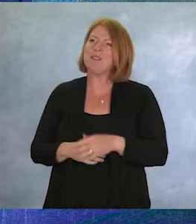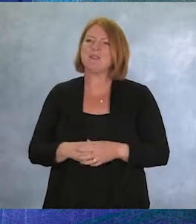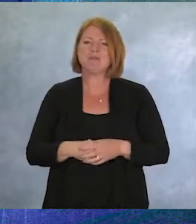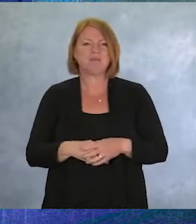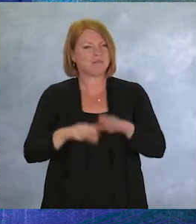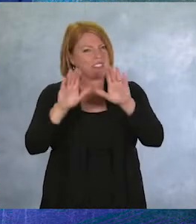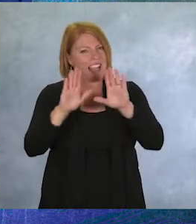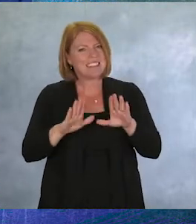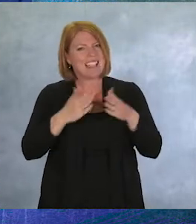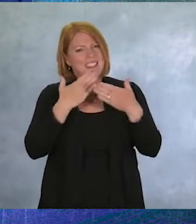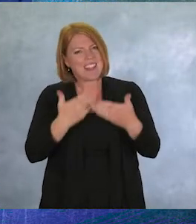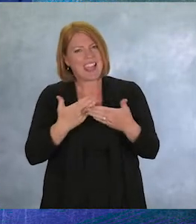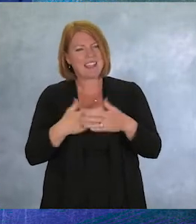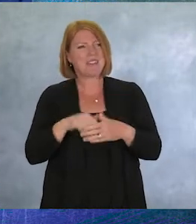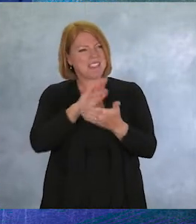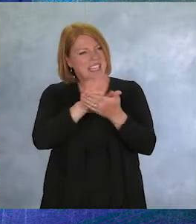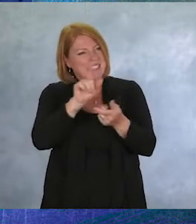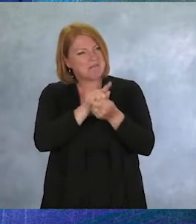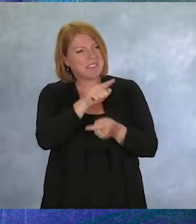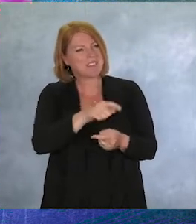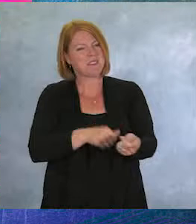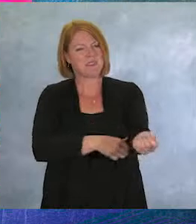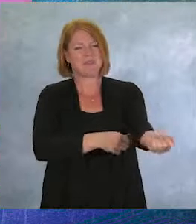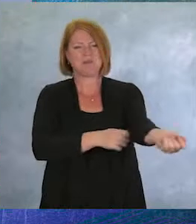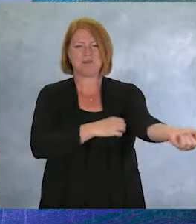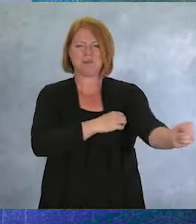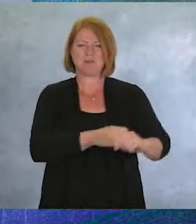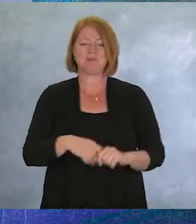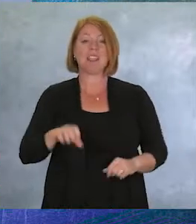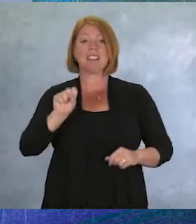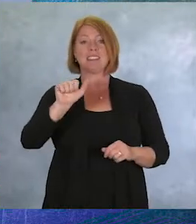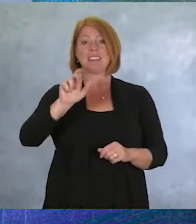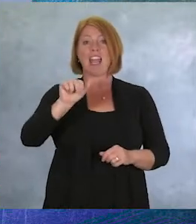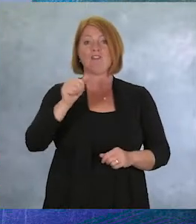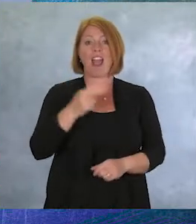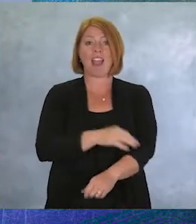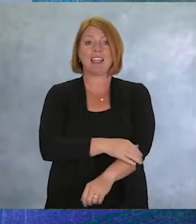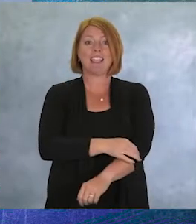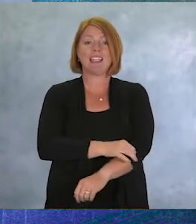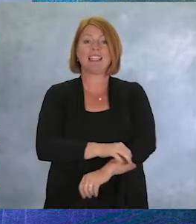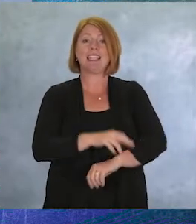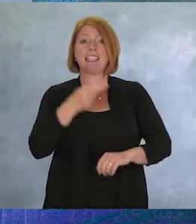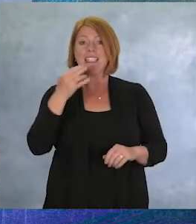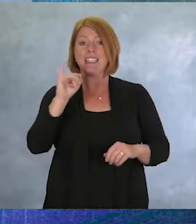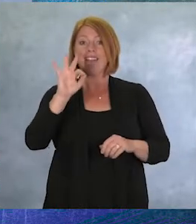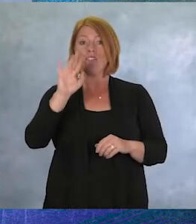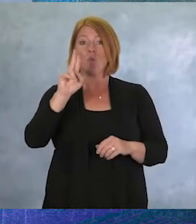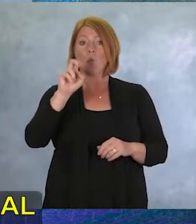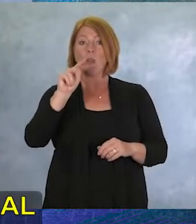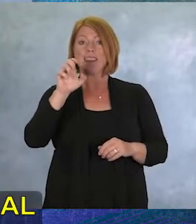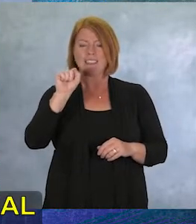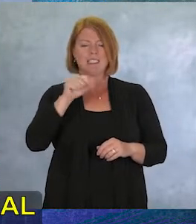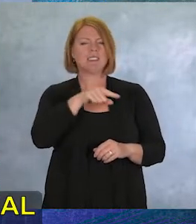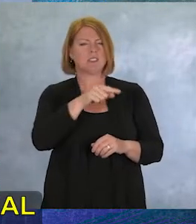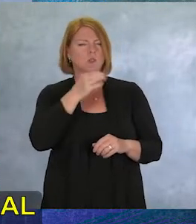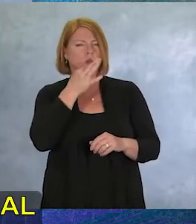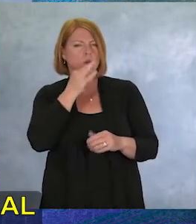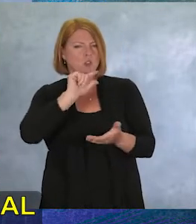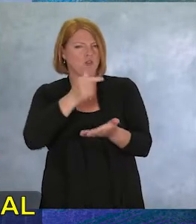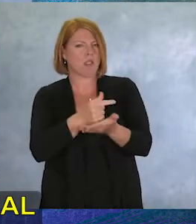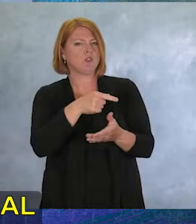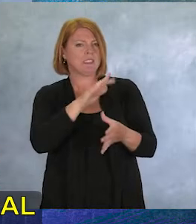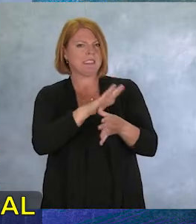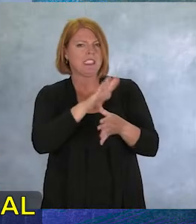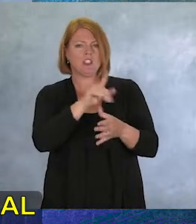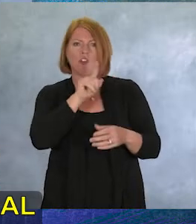you. Excellent. Thank you, Logan. Nice meeting you. Sarah Fuentes is a graduating senior who has overcome a great